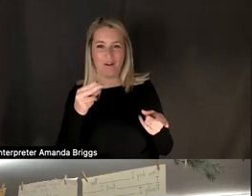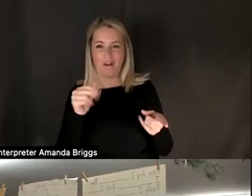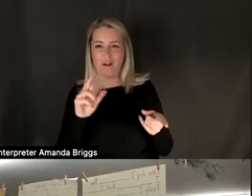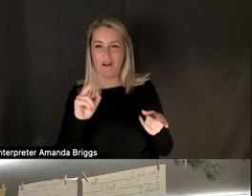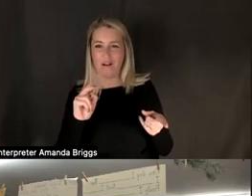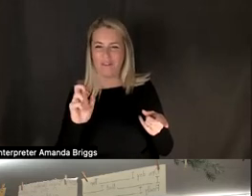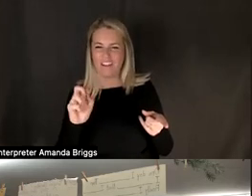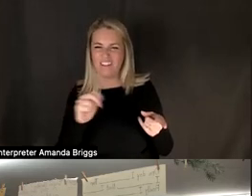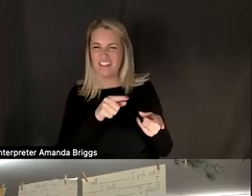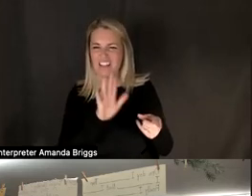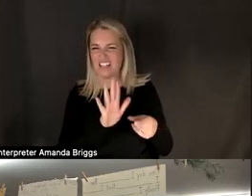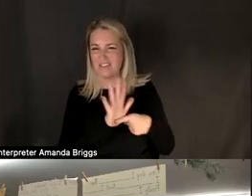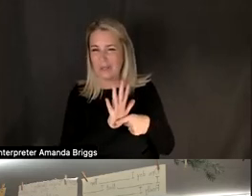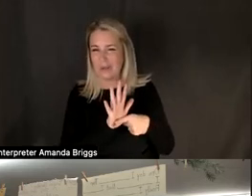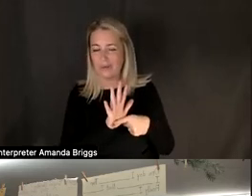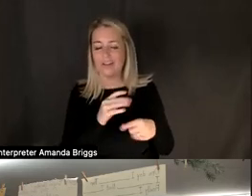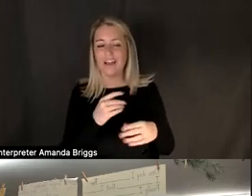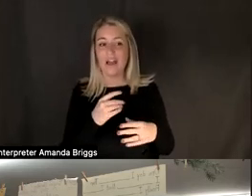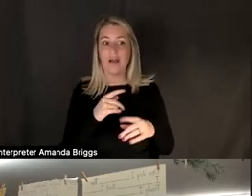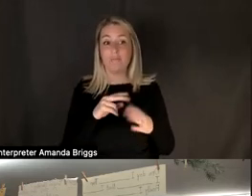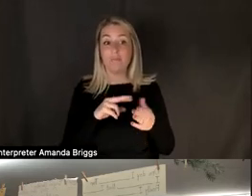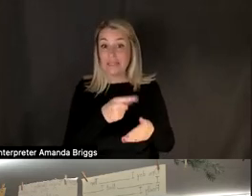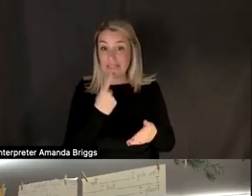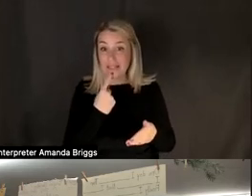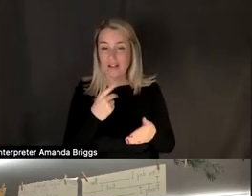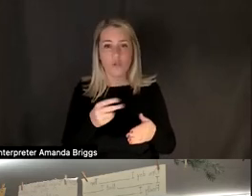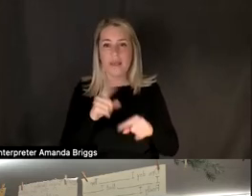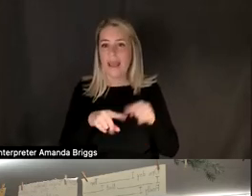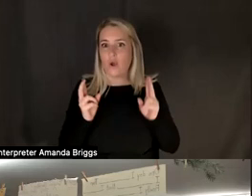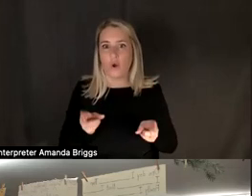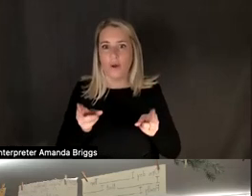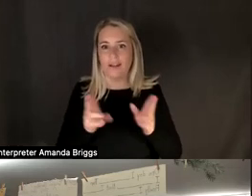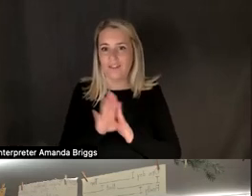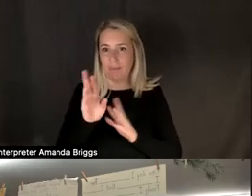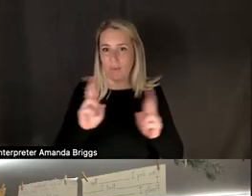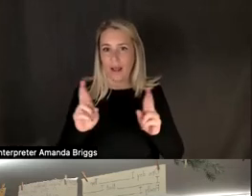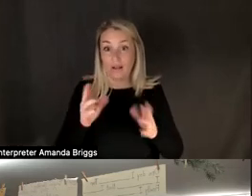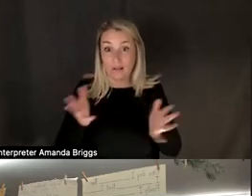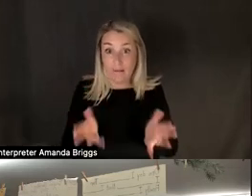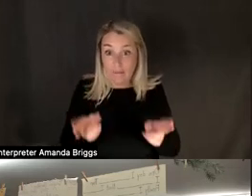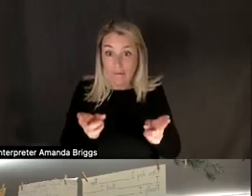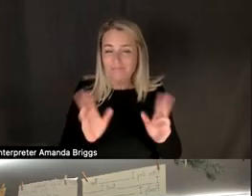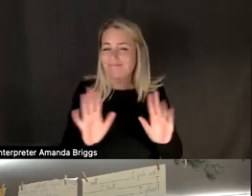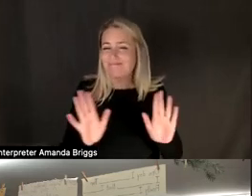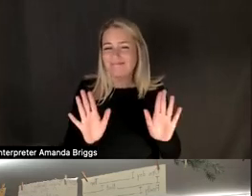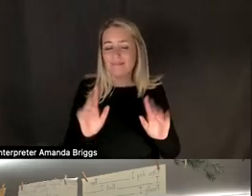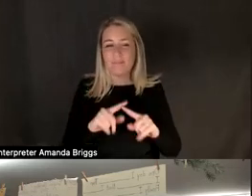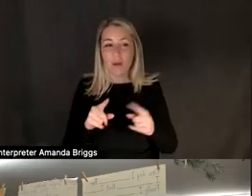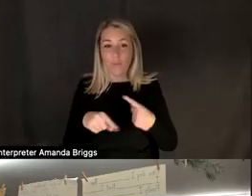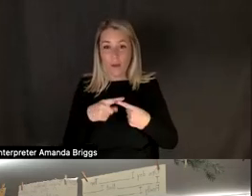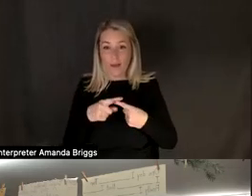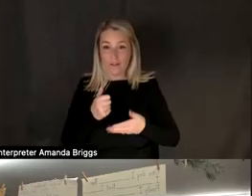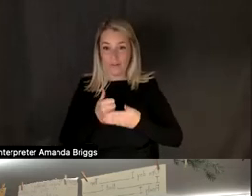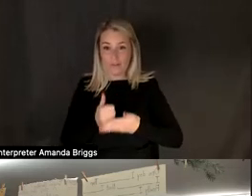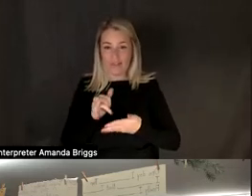hurry the developmental readiness, but you can help them practice skills where they are crossing over that midline. Because the more practice they get, the easier